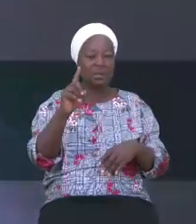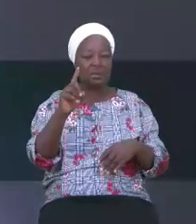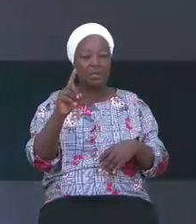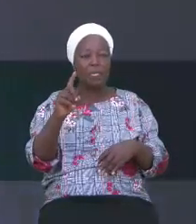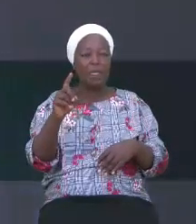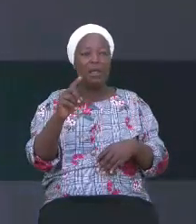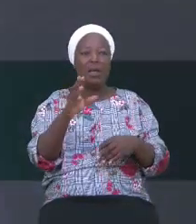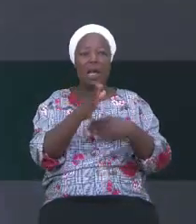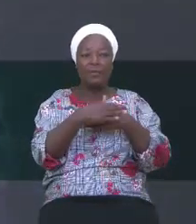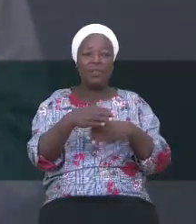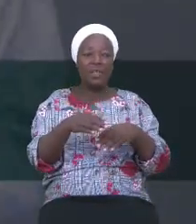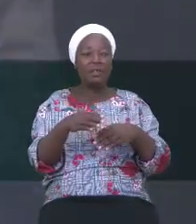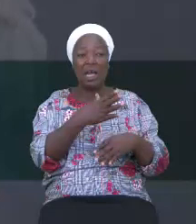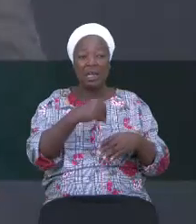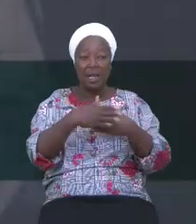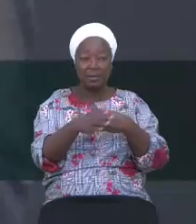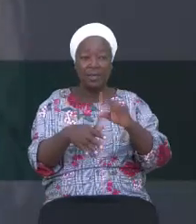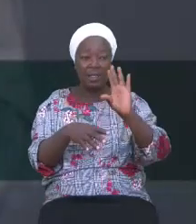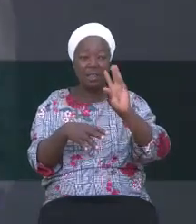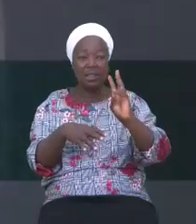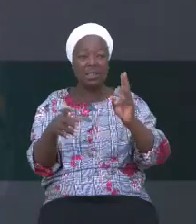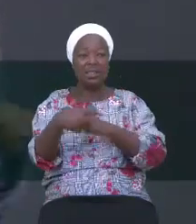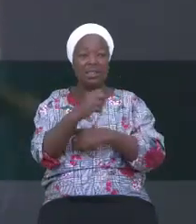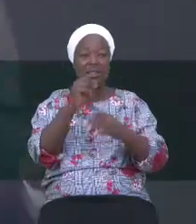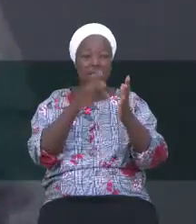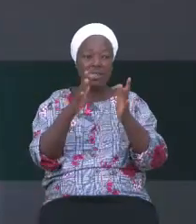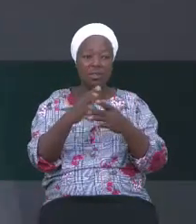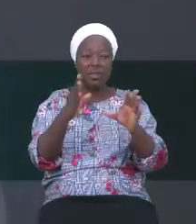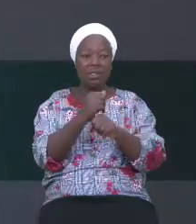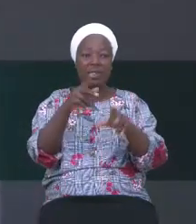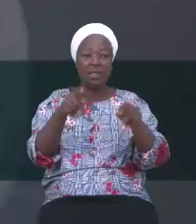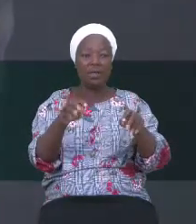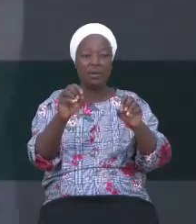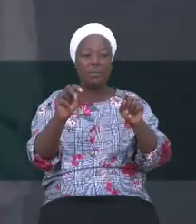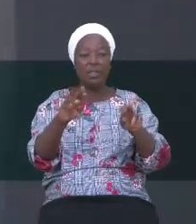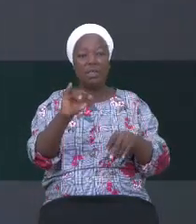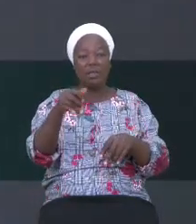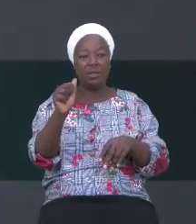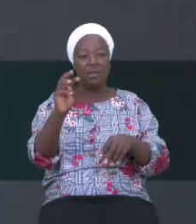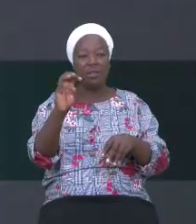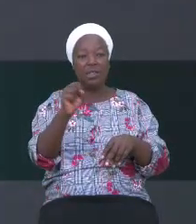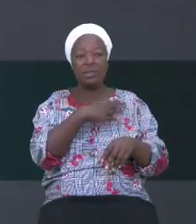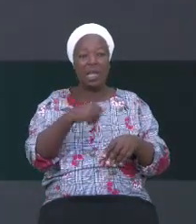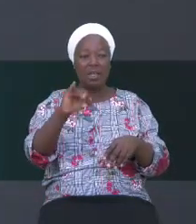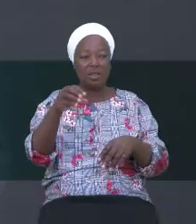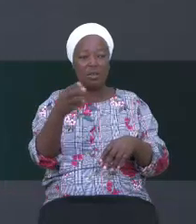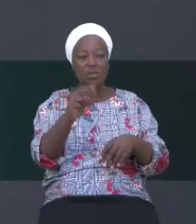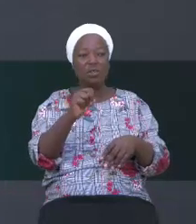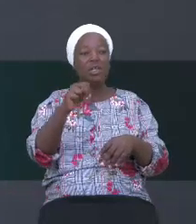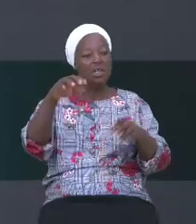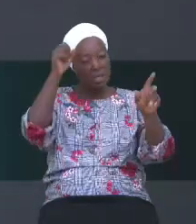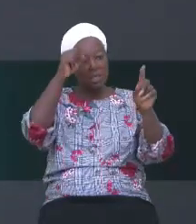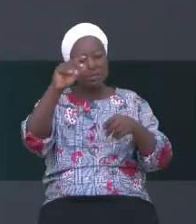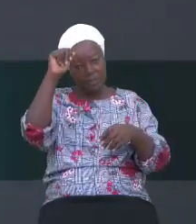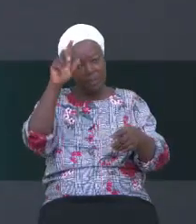after 6 days, Jesus taketh Peter, James, and John, his brother, and bringeth